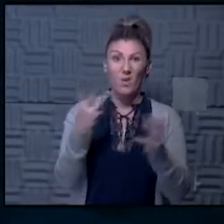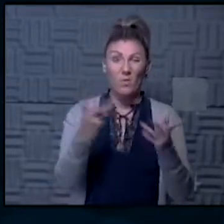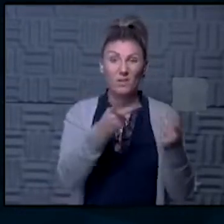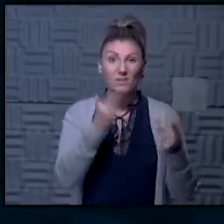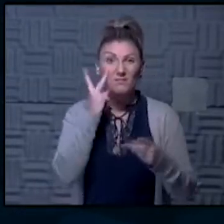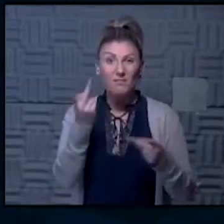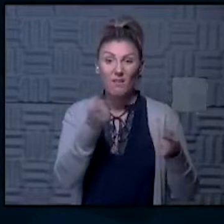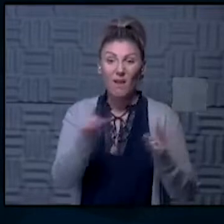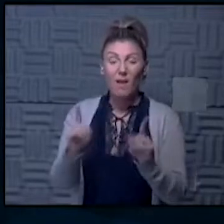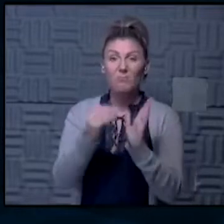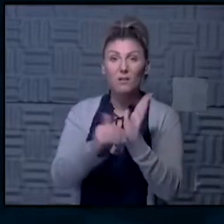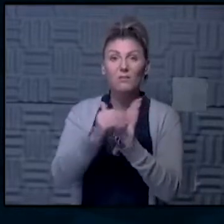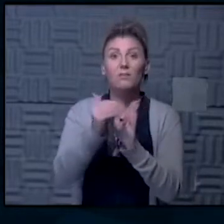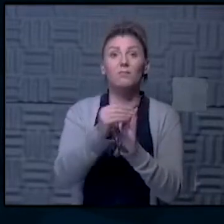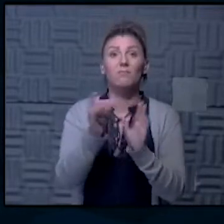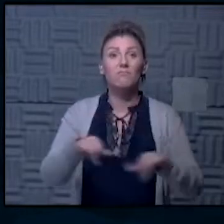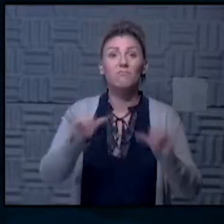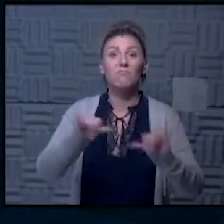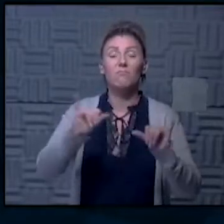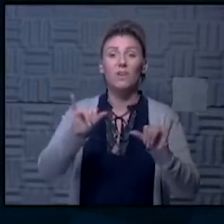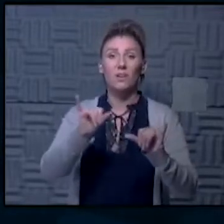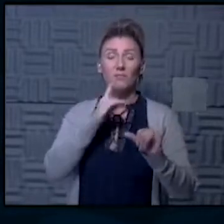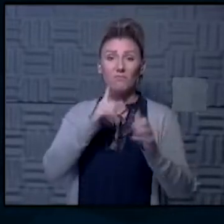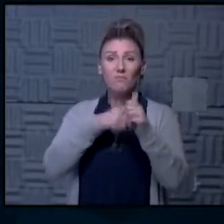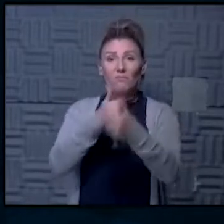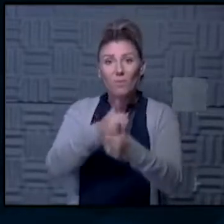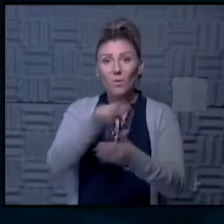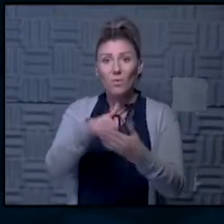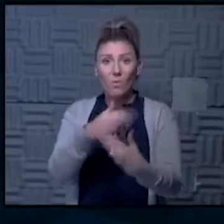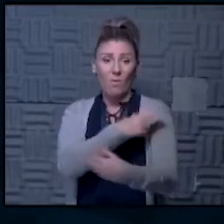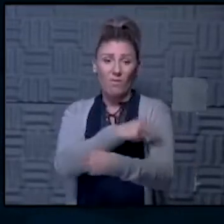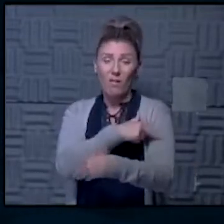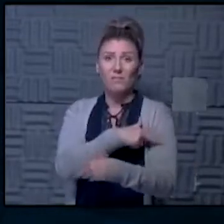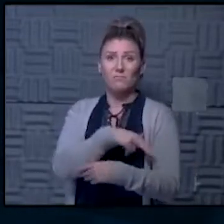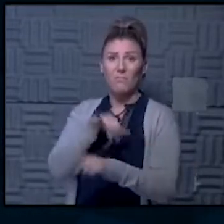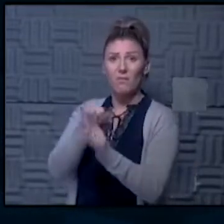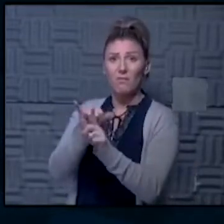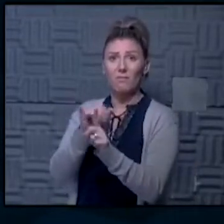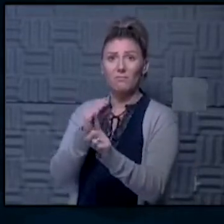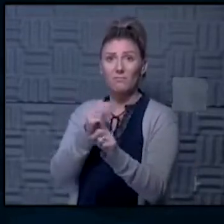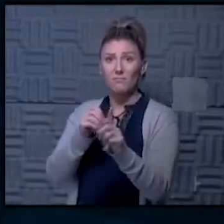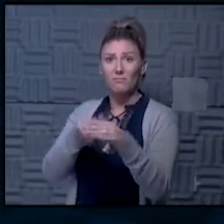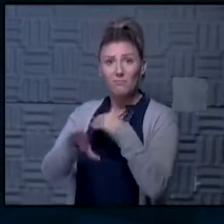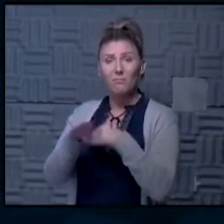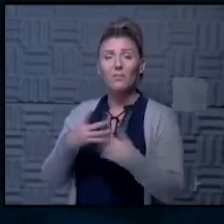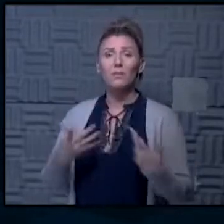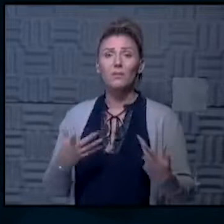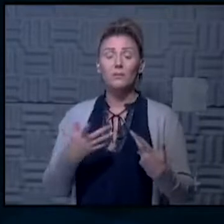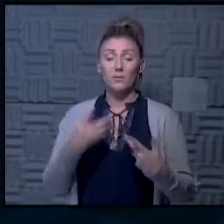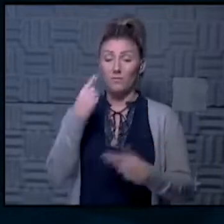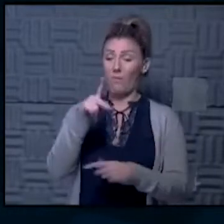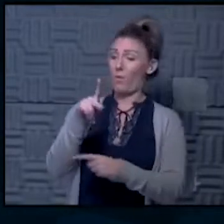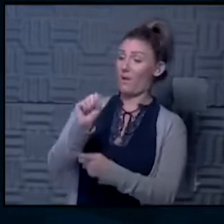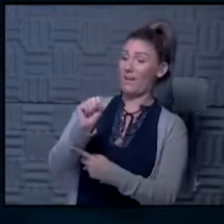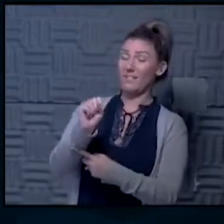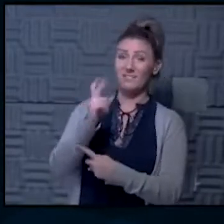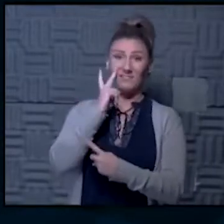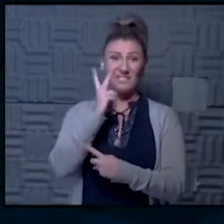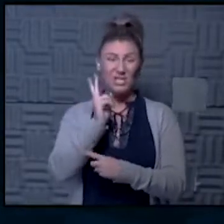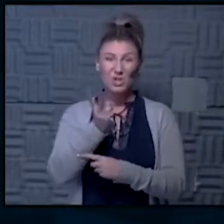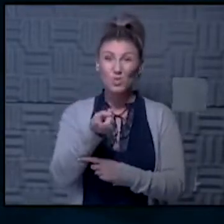are following the trend line for the hospitalizations. And actually, for Kansas, this week we've seen two of the